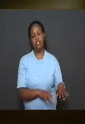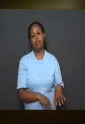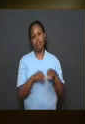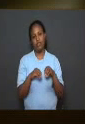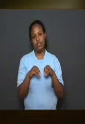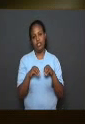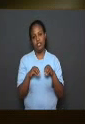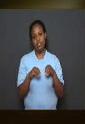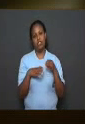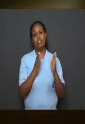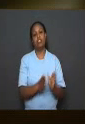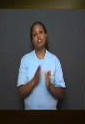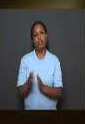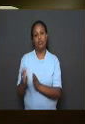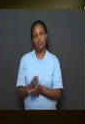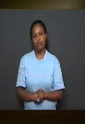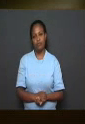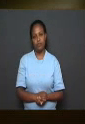Students, let's get ready.